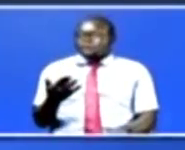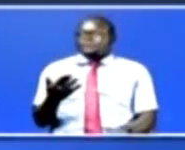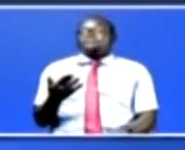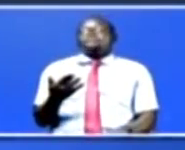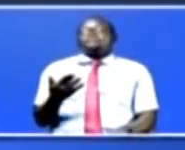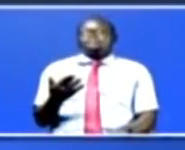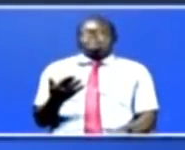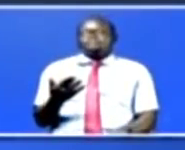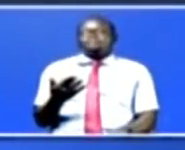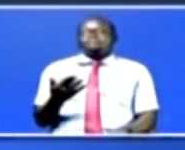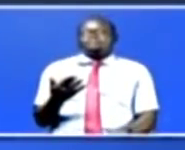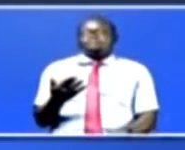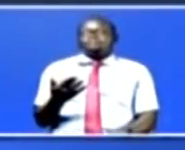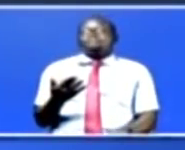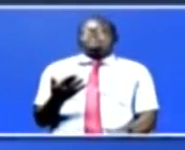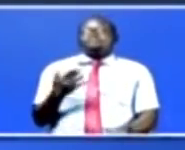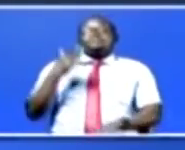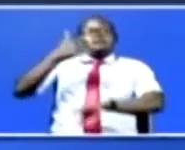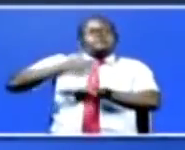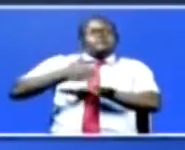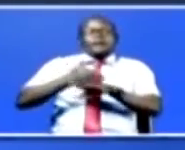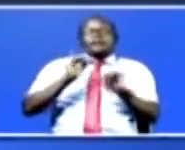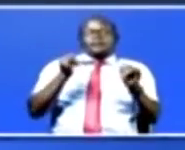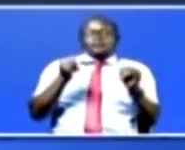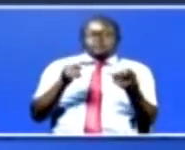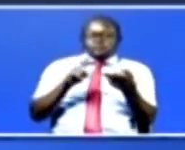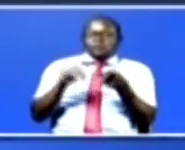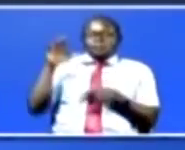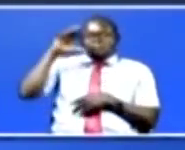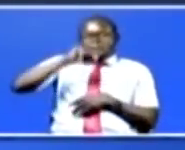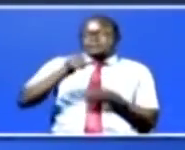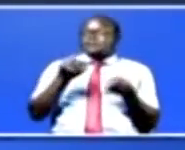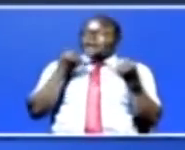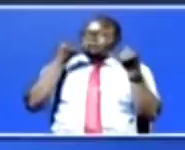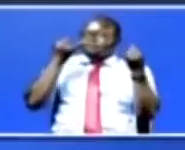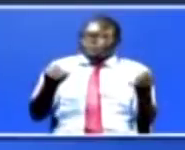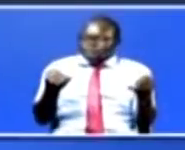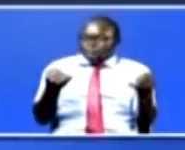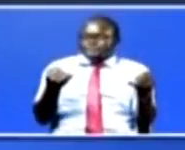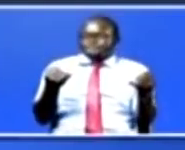conspiracy and, you know, fake news and misinformation,